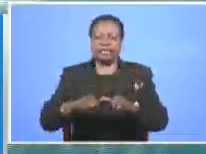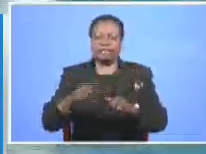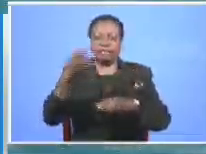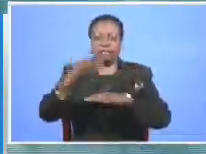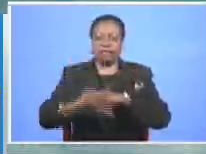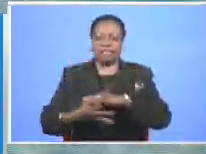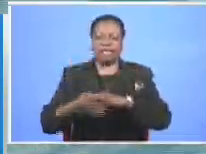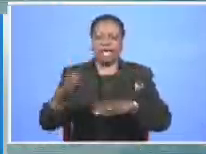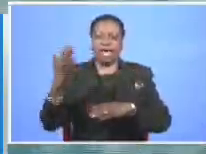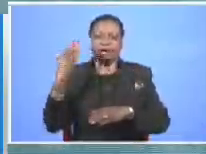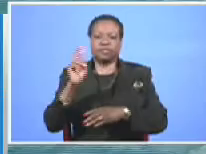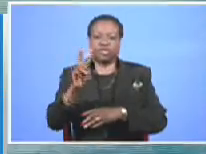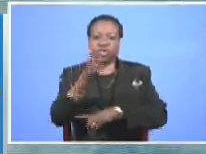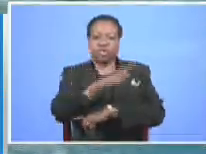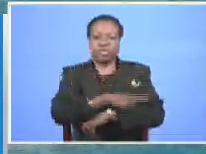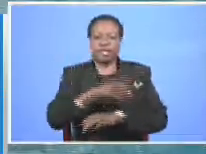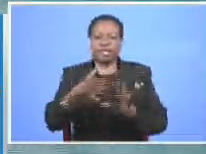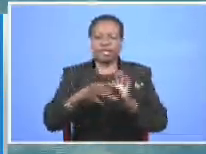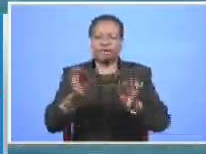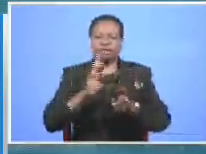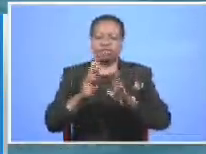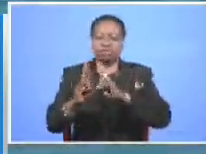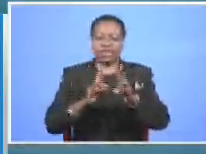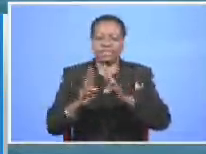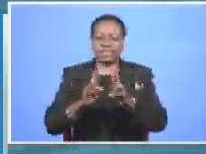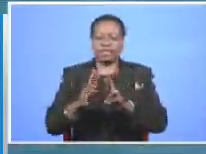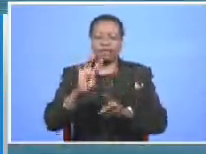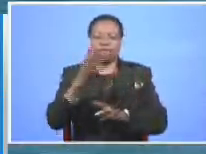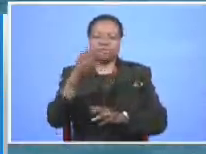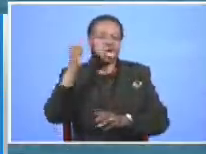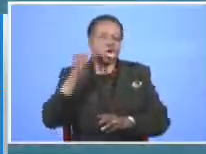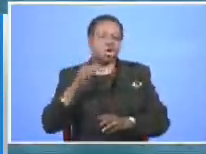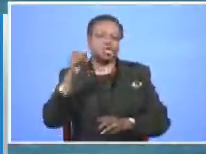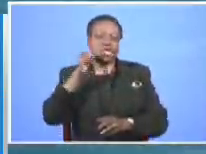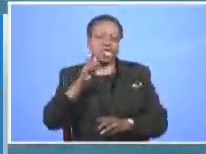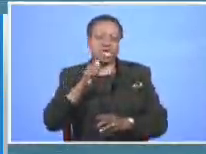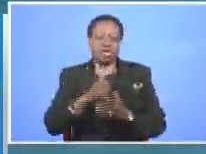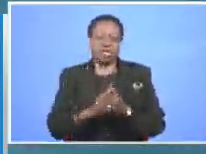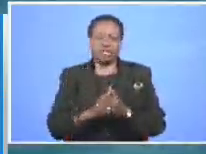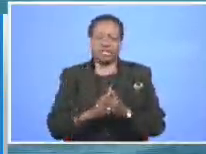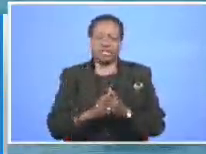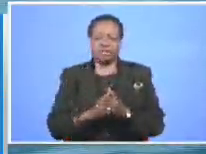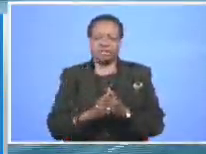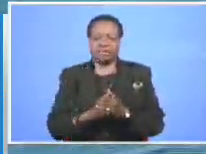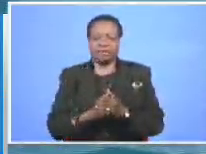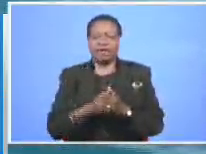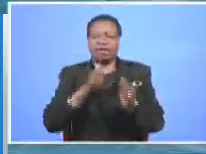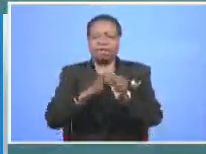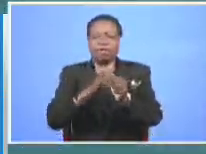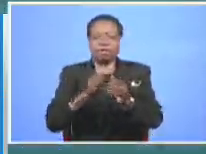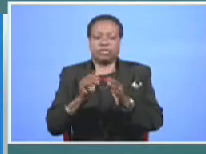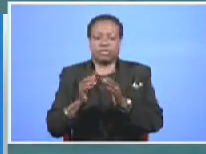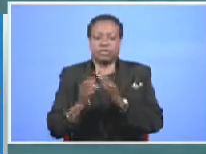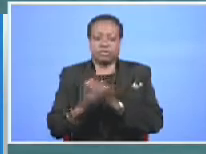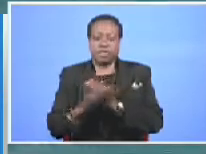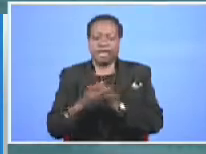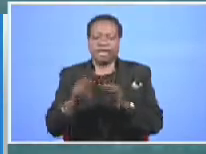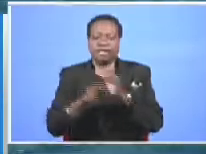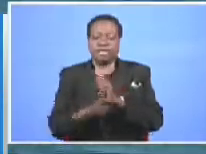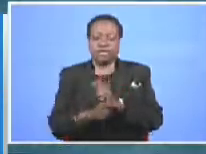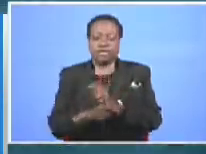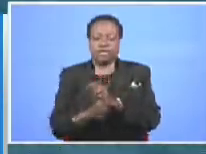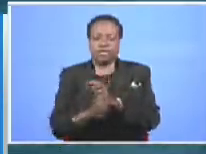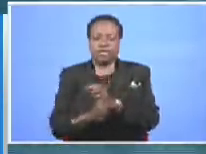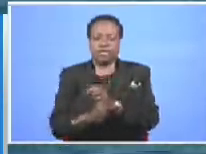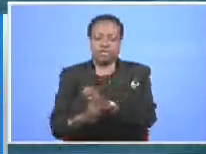of races, rallying from fourth as a golden girl in second after day two, followed by Bike Gully, then Termite, as